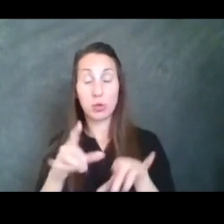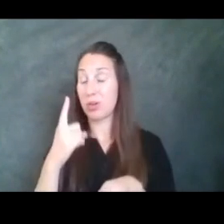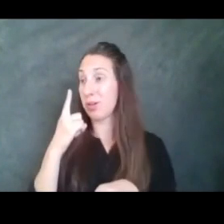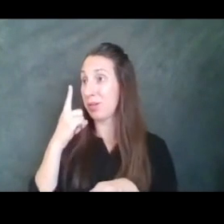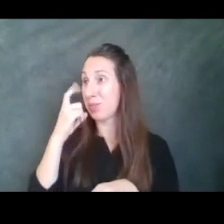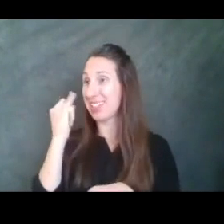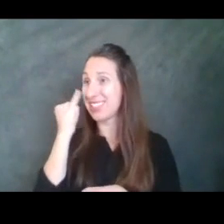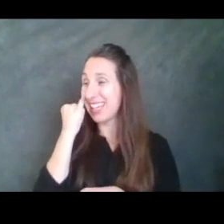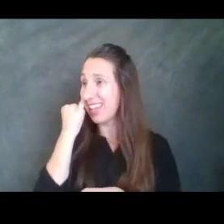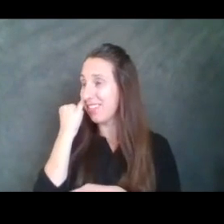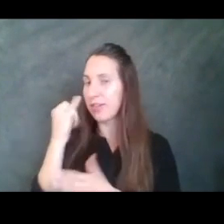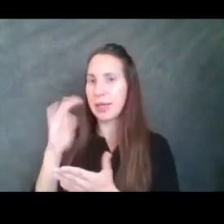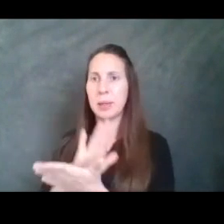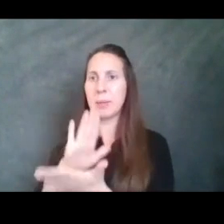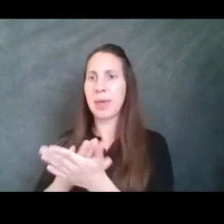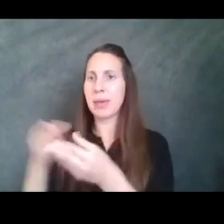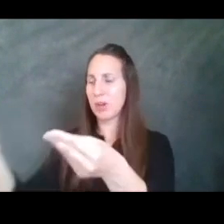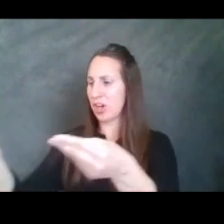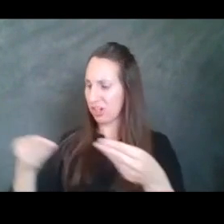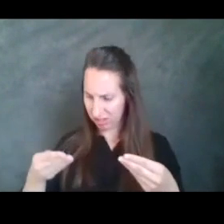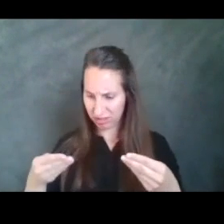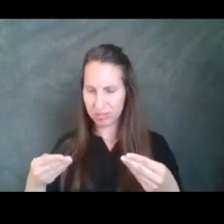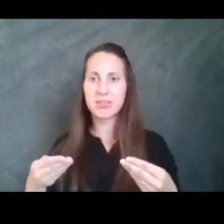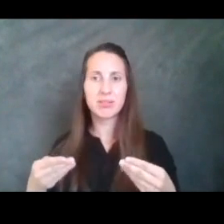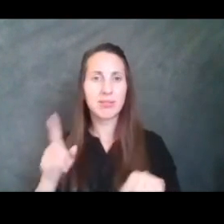on paper, they can't see it.